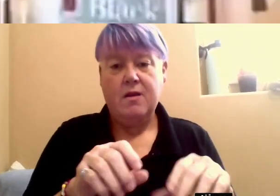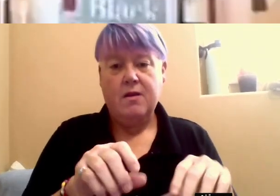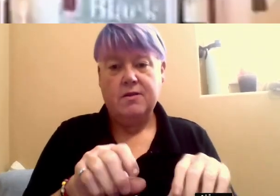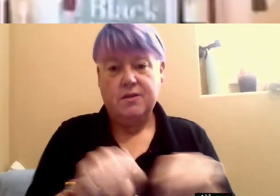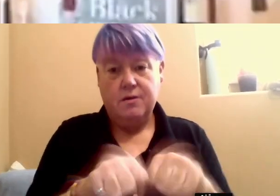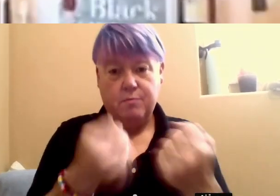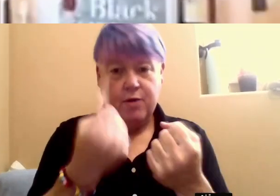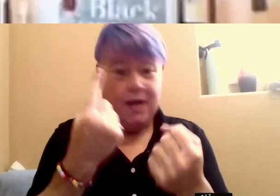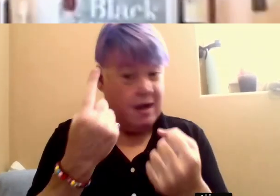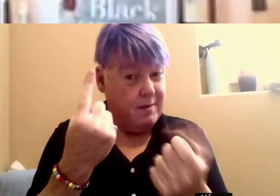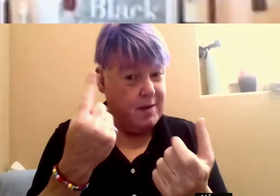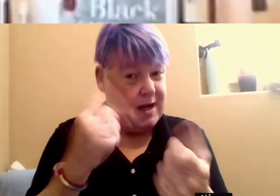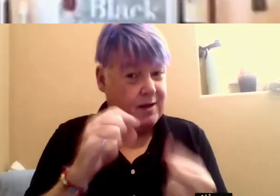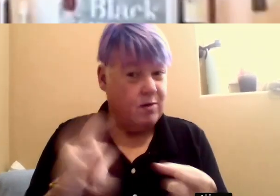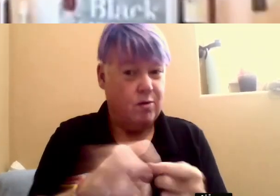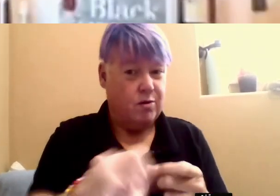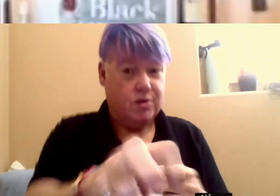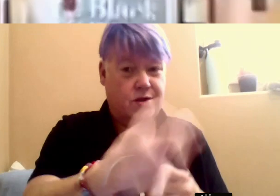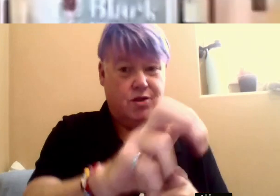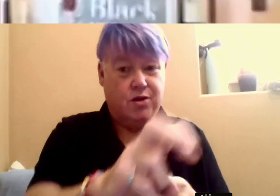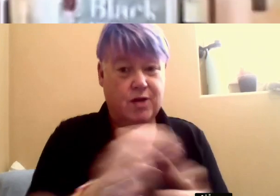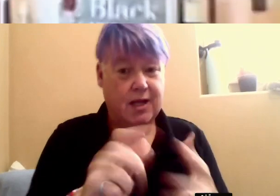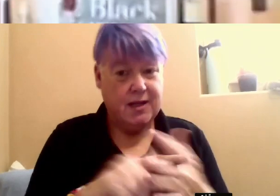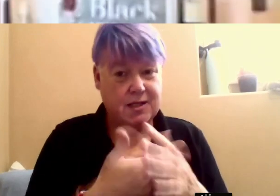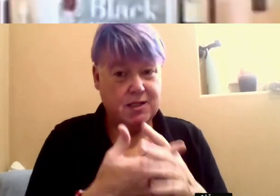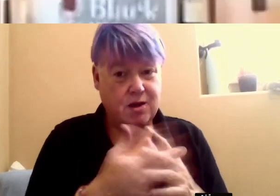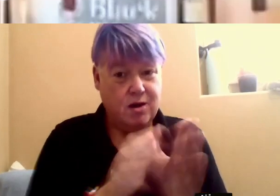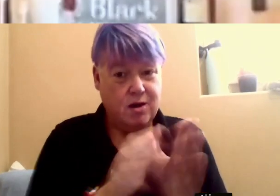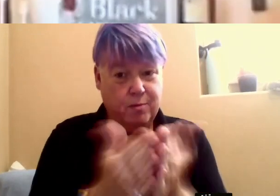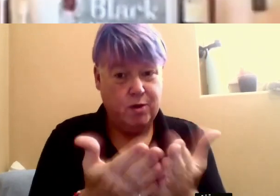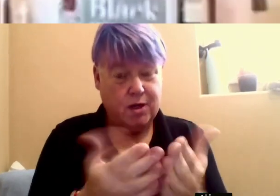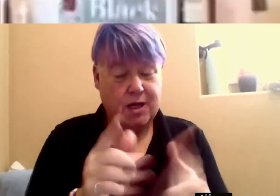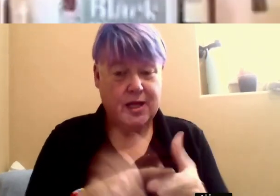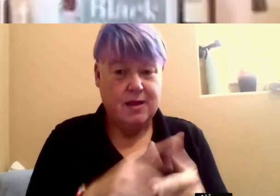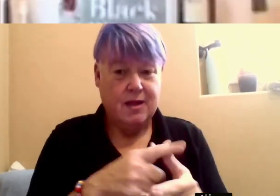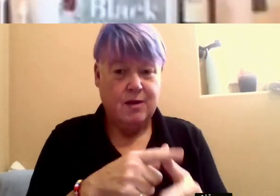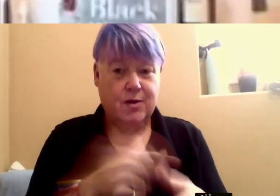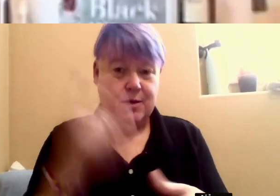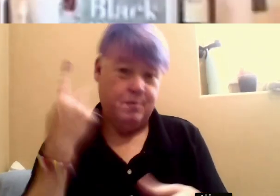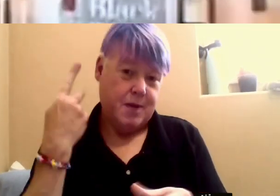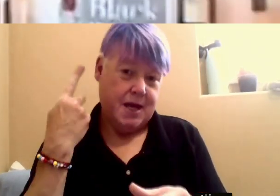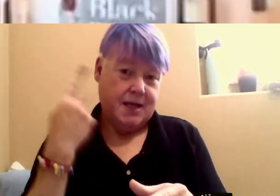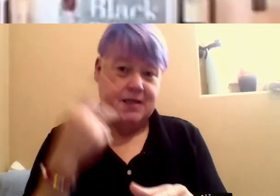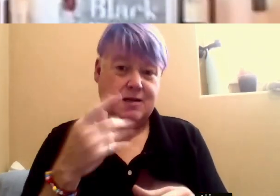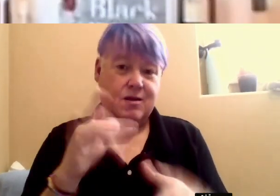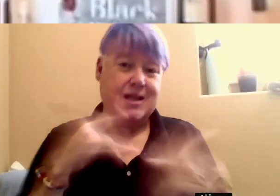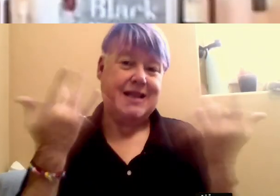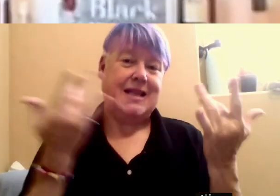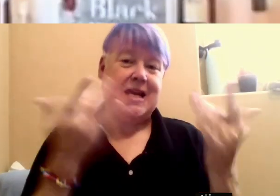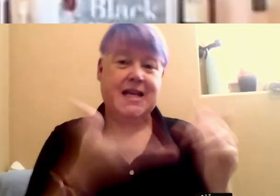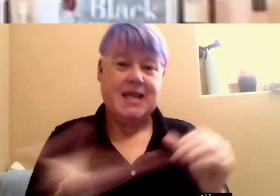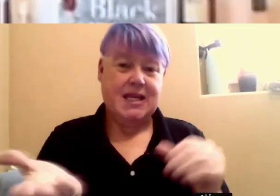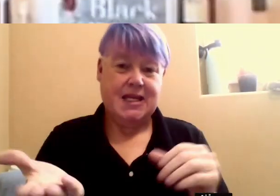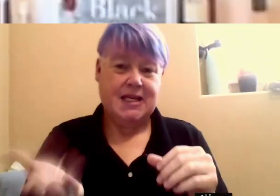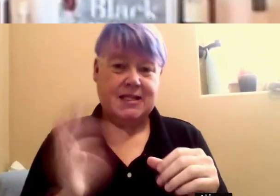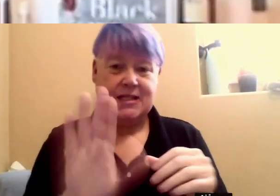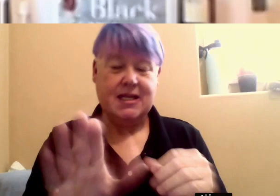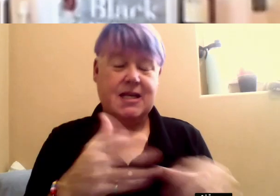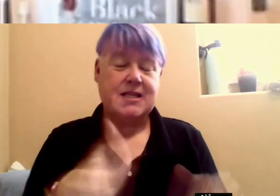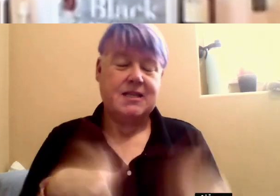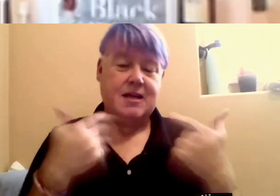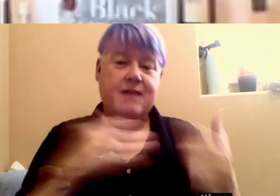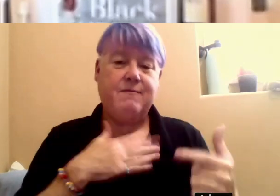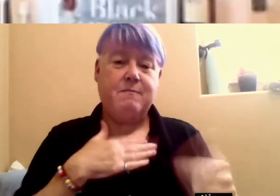had the whole journey to the trapline at the beginning of the book. And then I went back and did all the life stuff, his life, my life, in the